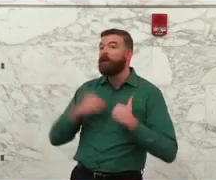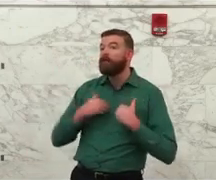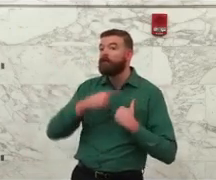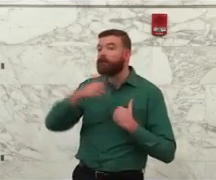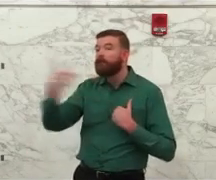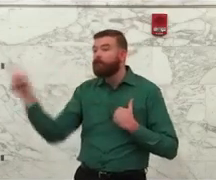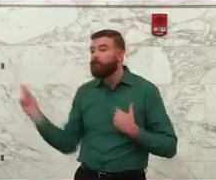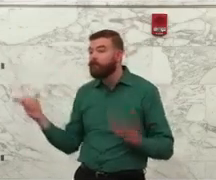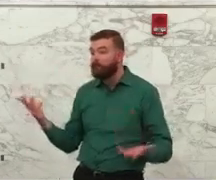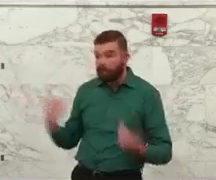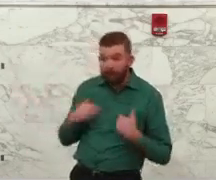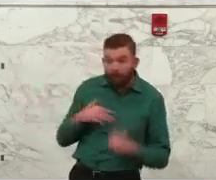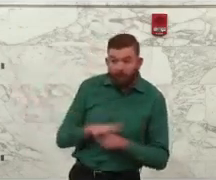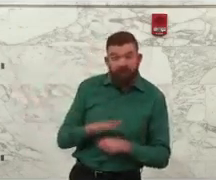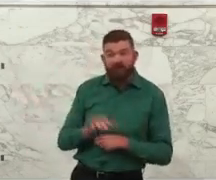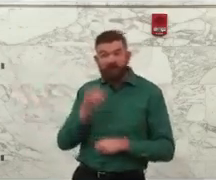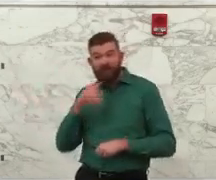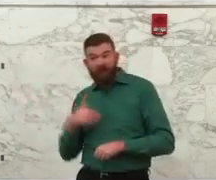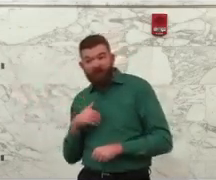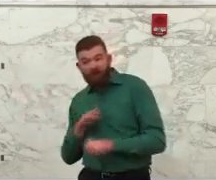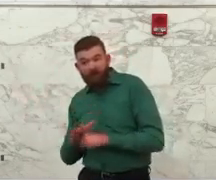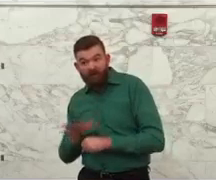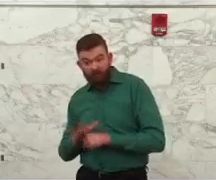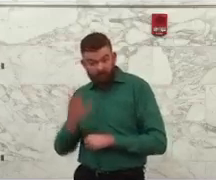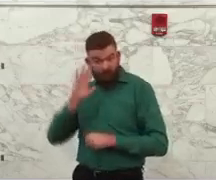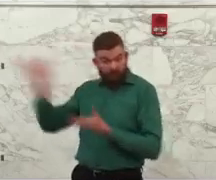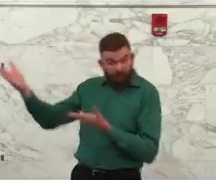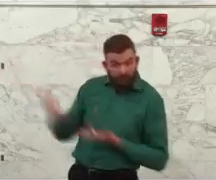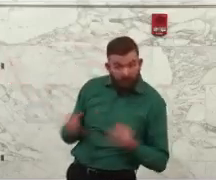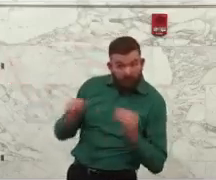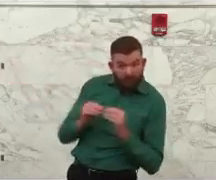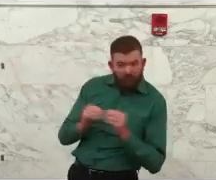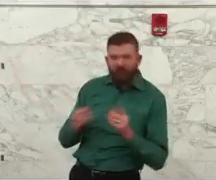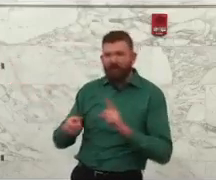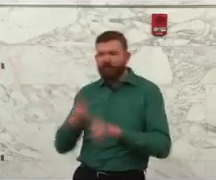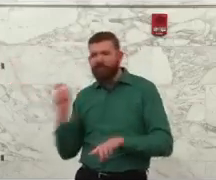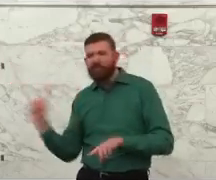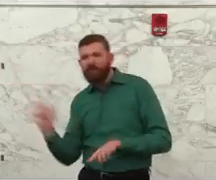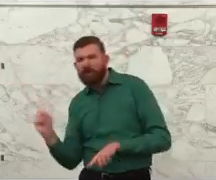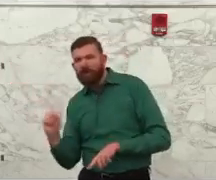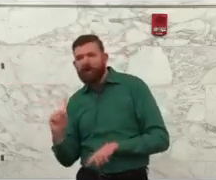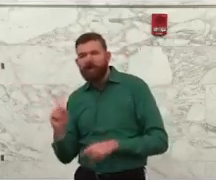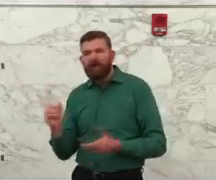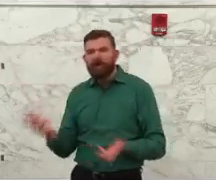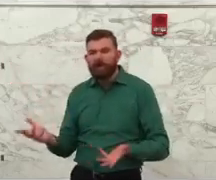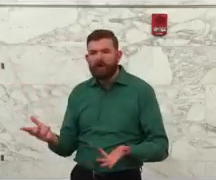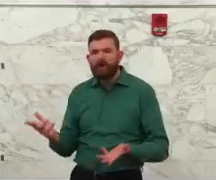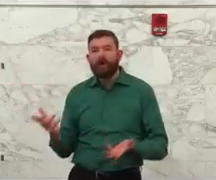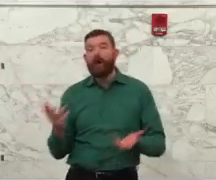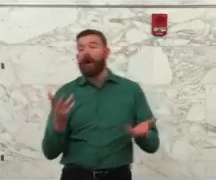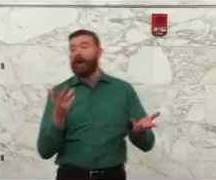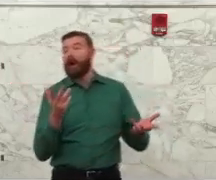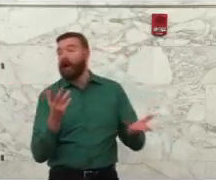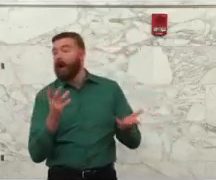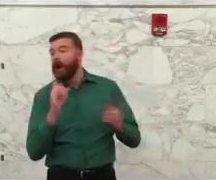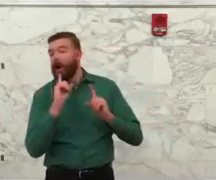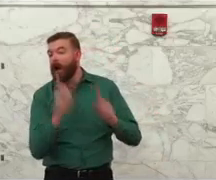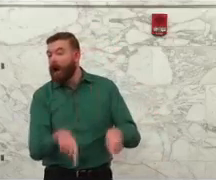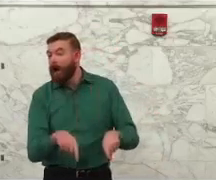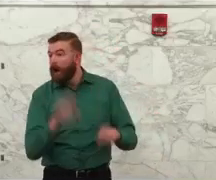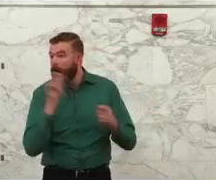coming, where those ventilators will come from? Can you speak a little bit to that specifically? I'm sure I can't give you specifics of where they're going to come from. I can just tell you